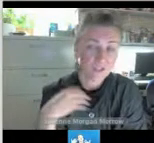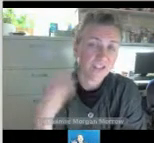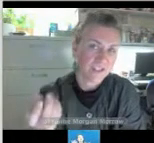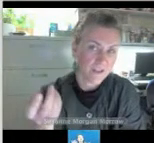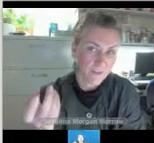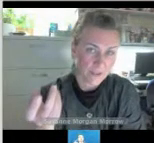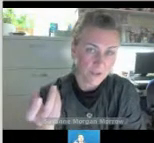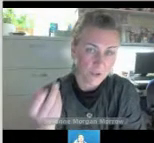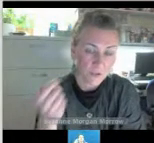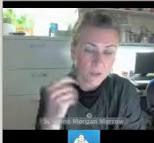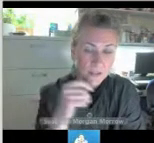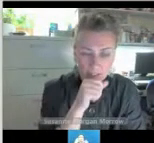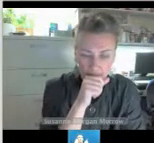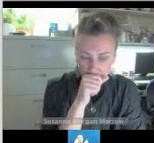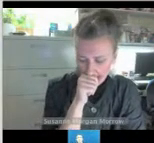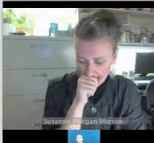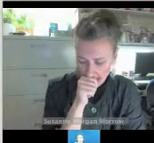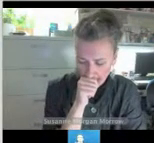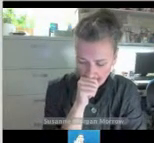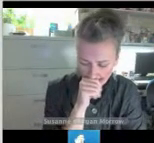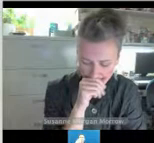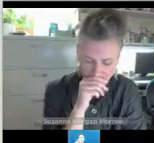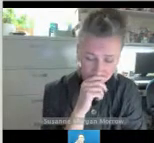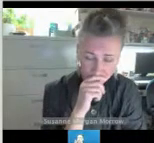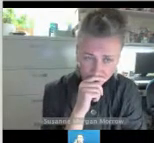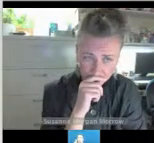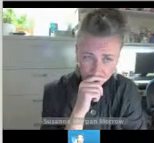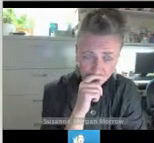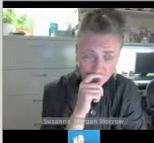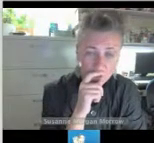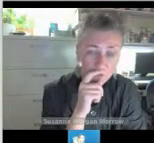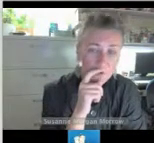some visual information to see the message.